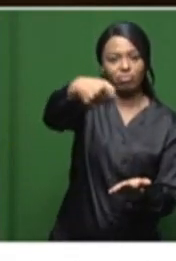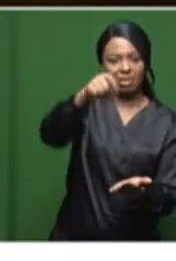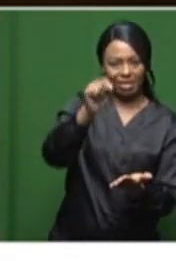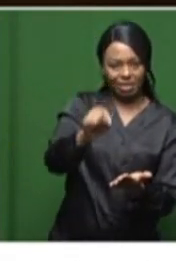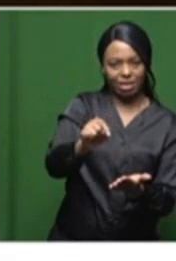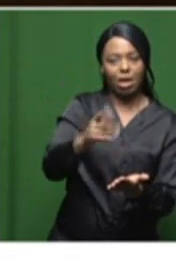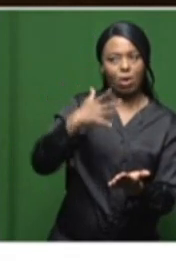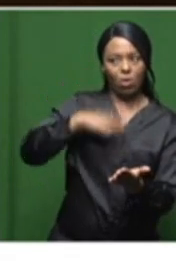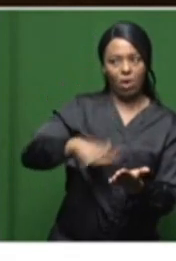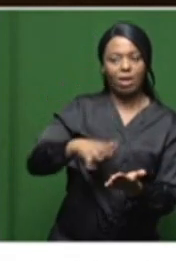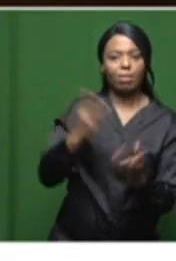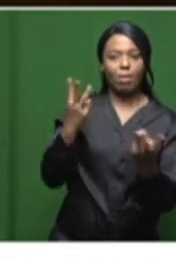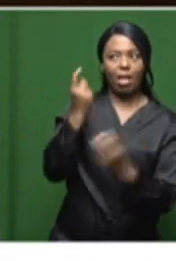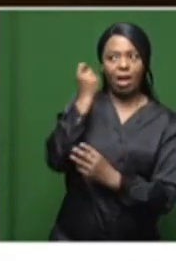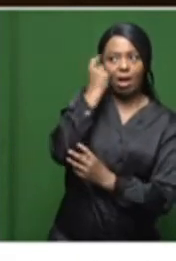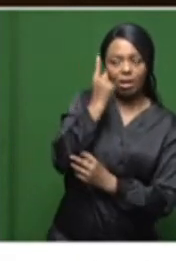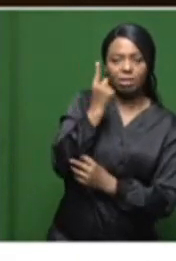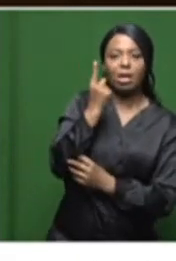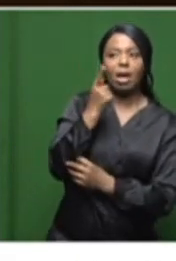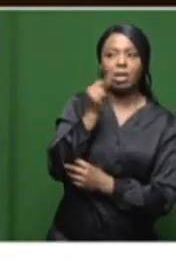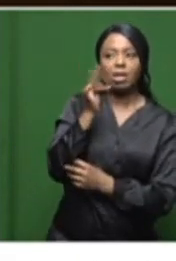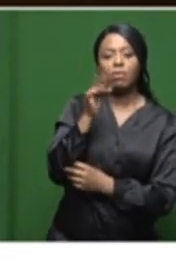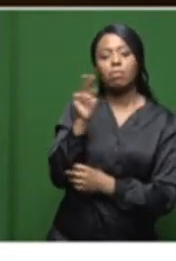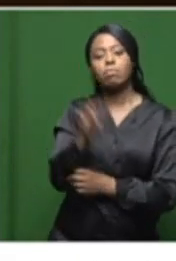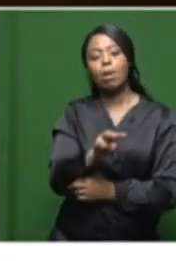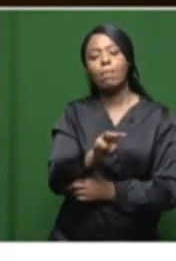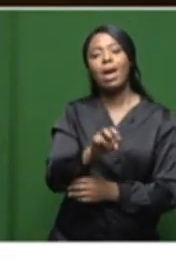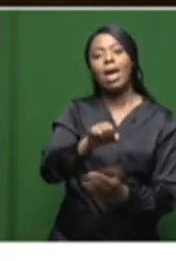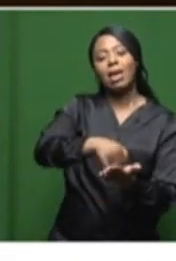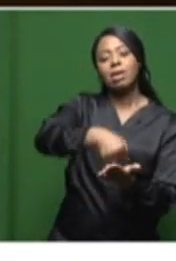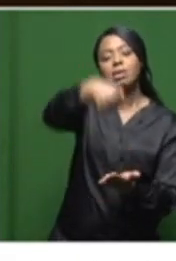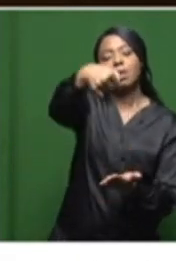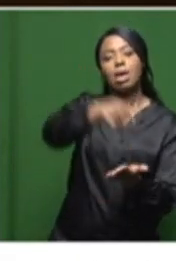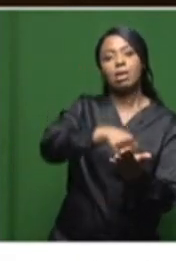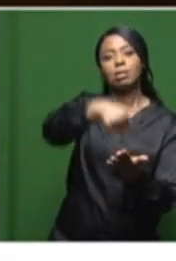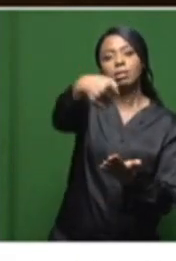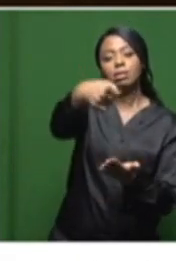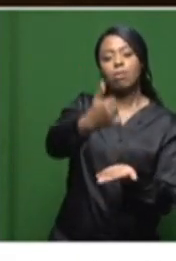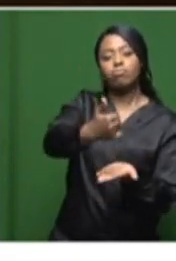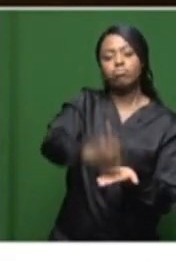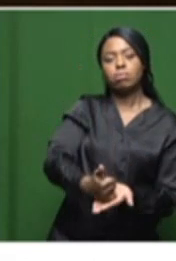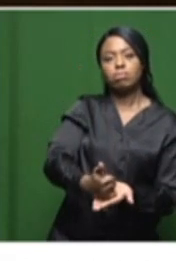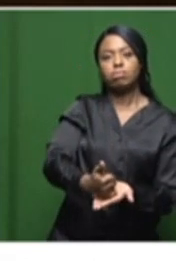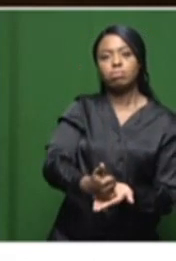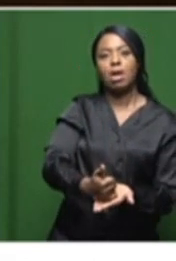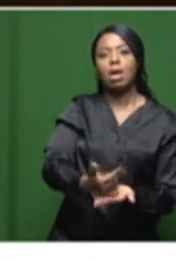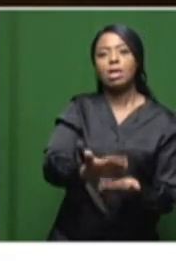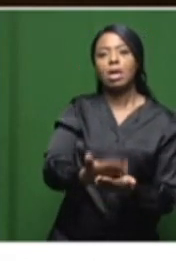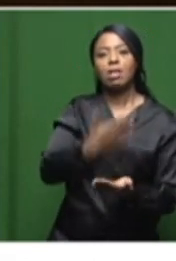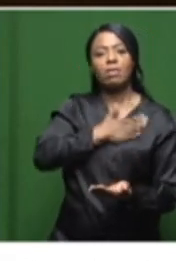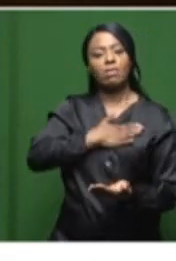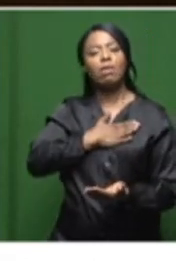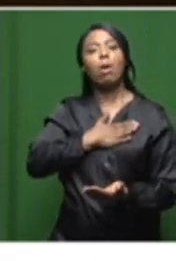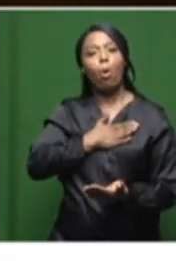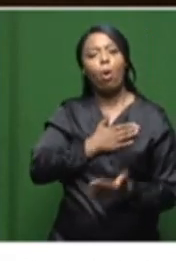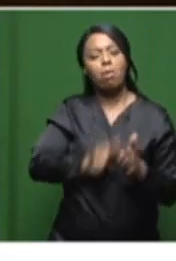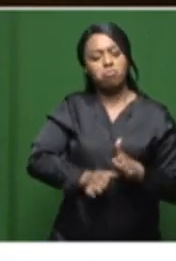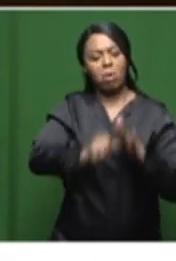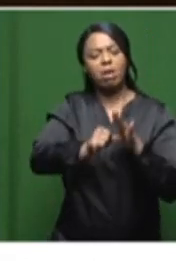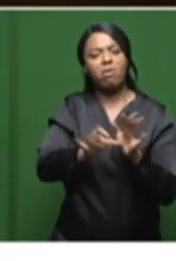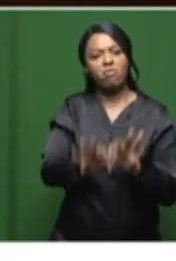audience into a kiste and for them to feel like they are the most treasured beings and the most treasured